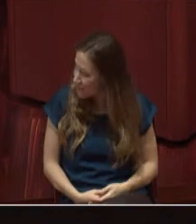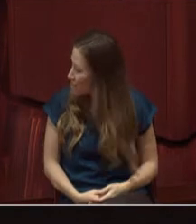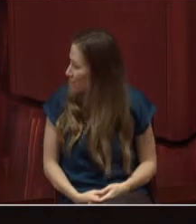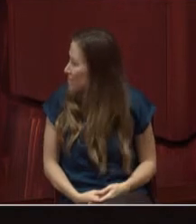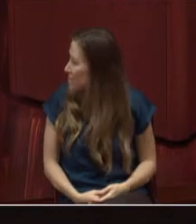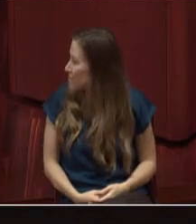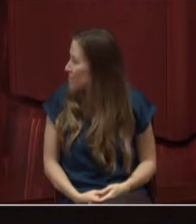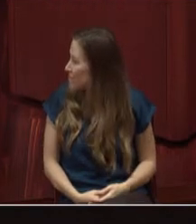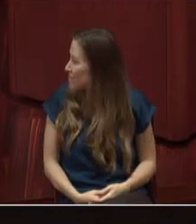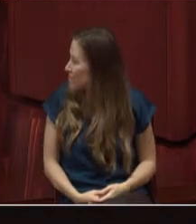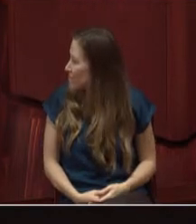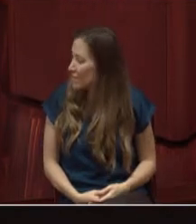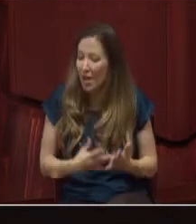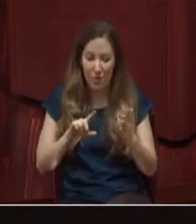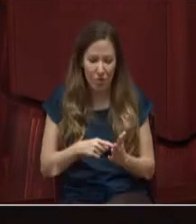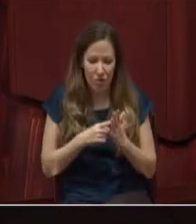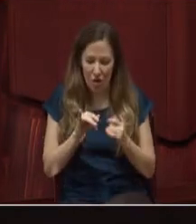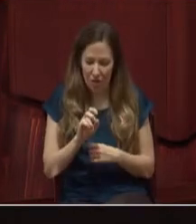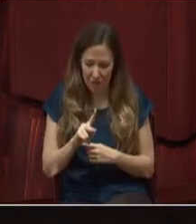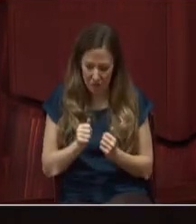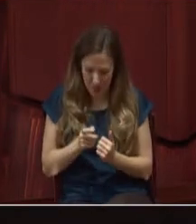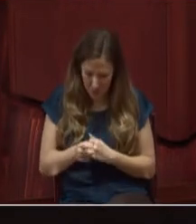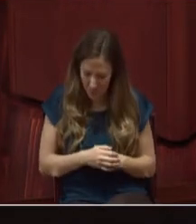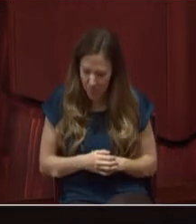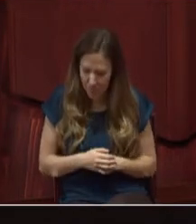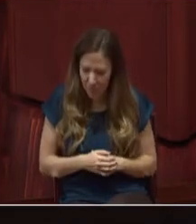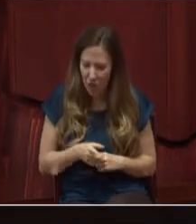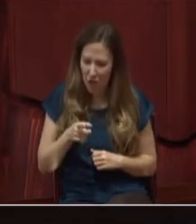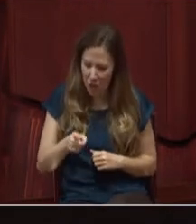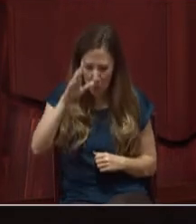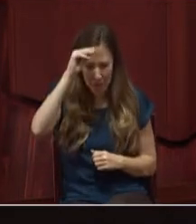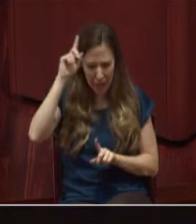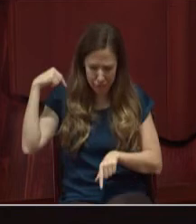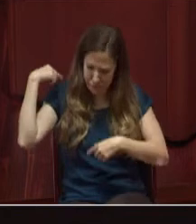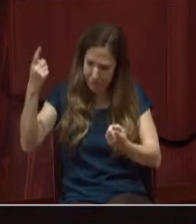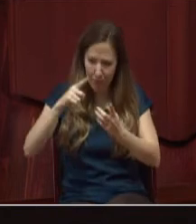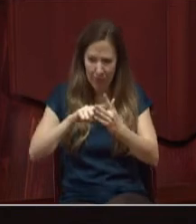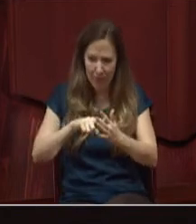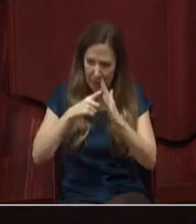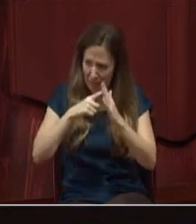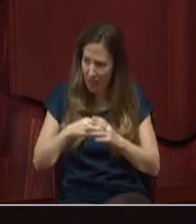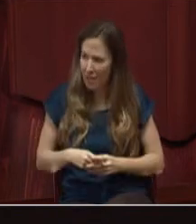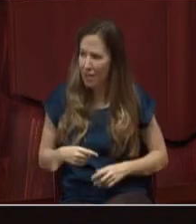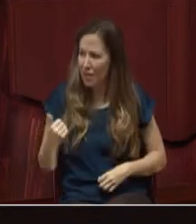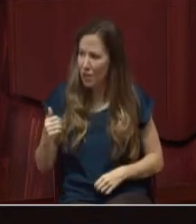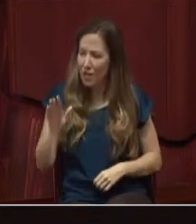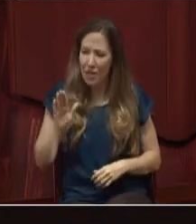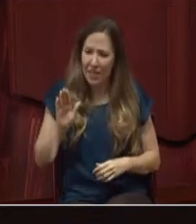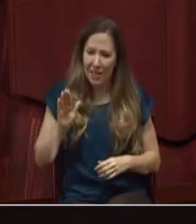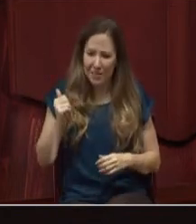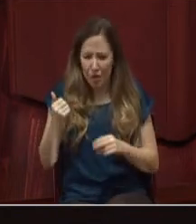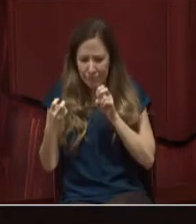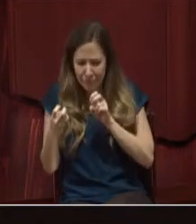I would like to start, Dick, with you, because you were the guy with Nixon from the very beginning. You were his sounding board throughout